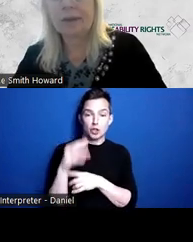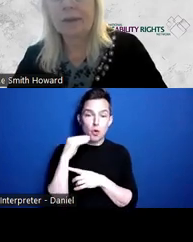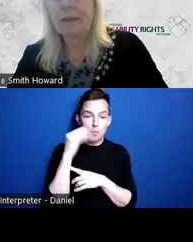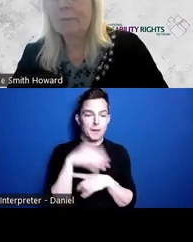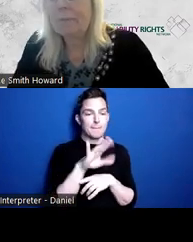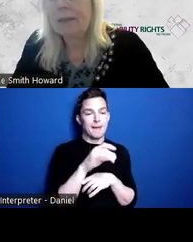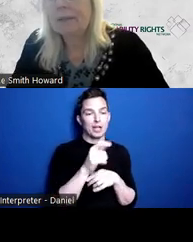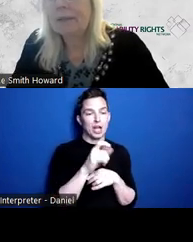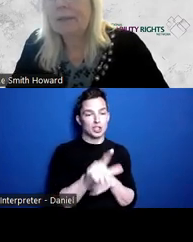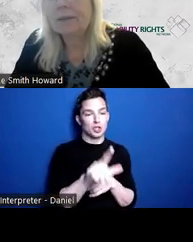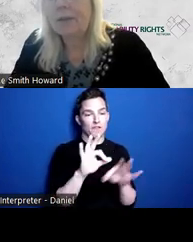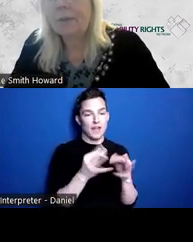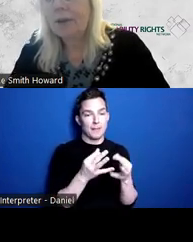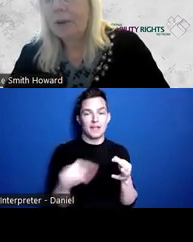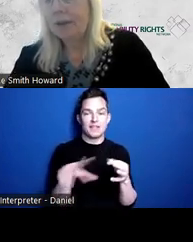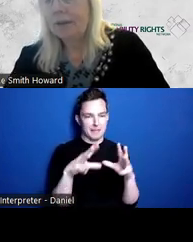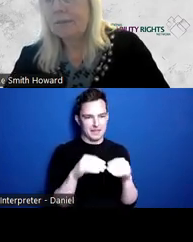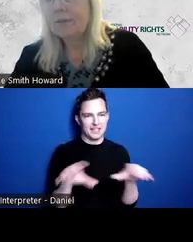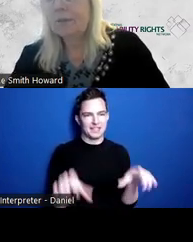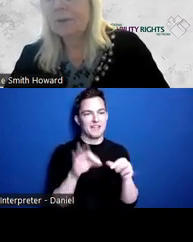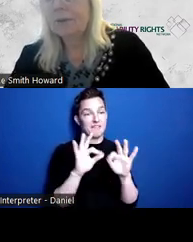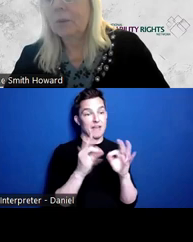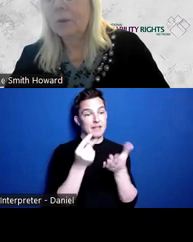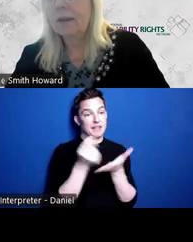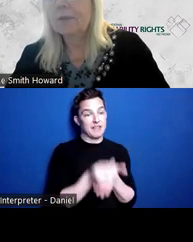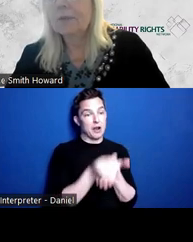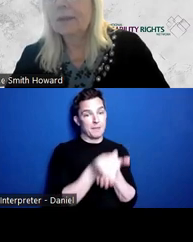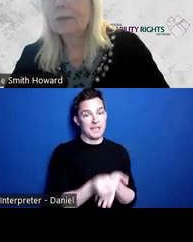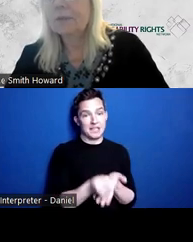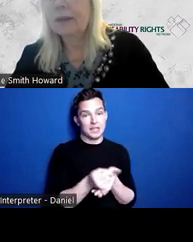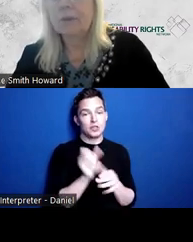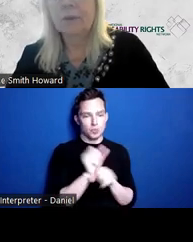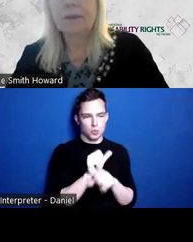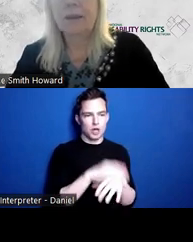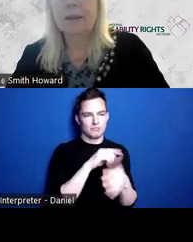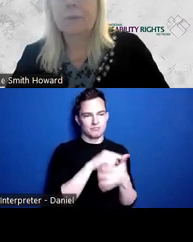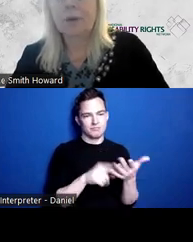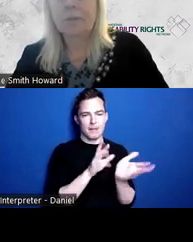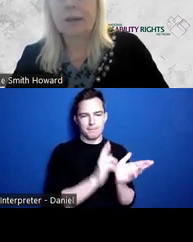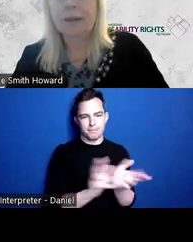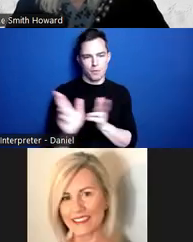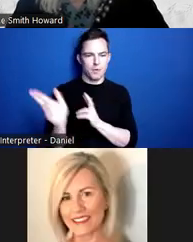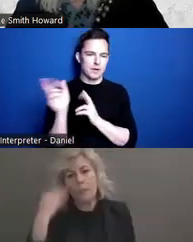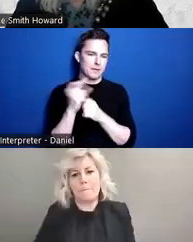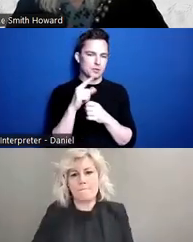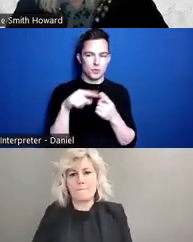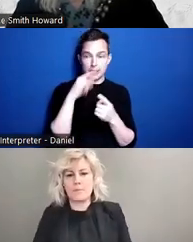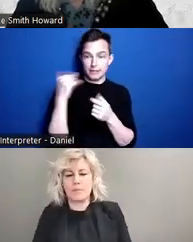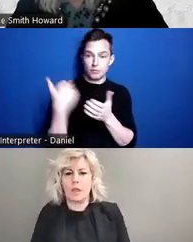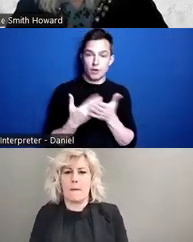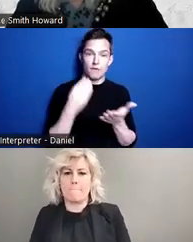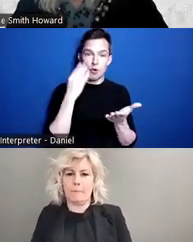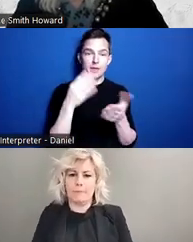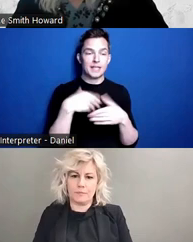family meets and does family therapy, so that they're working on those things and ready for when the kid comes home. And out-of-state